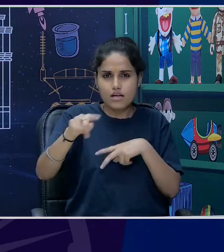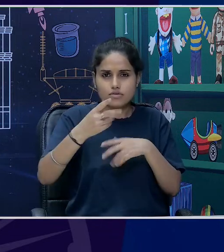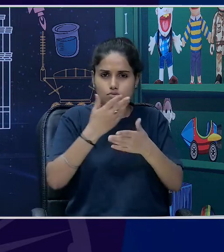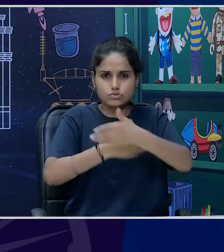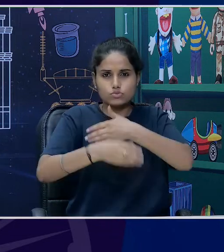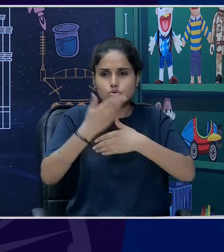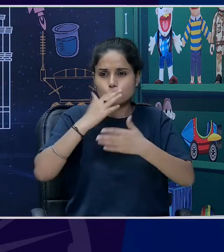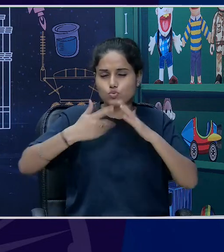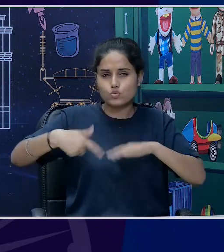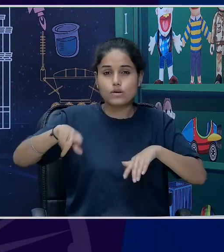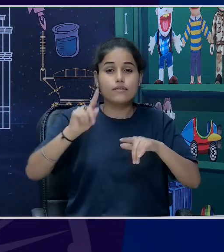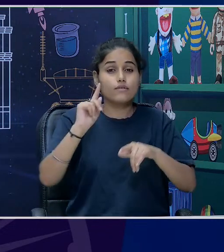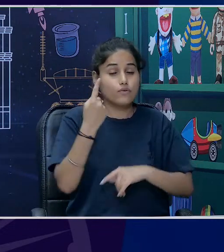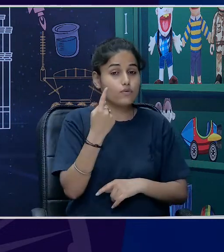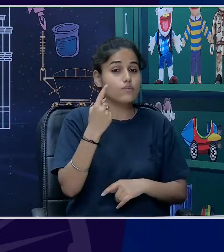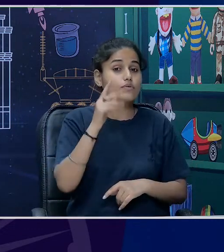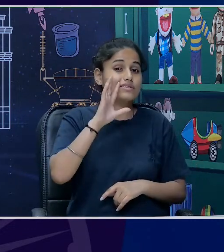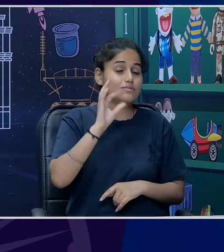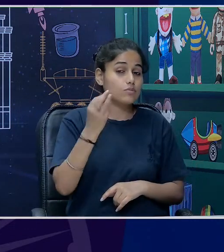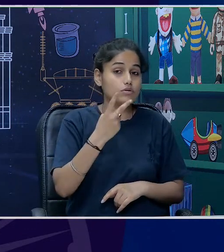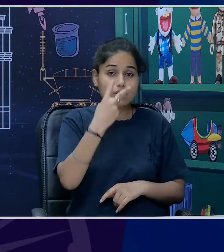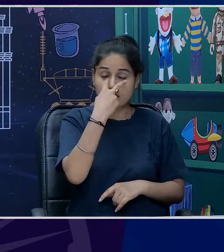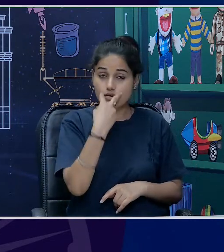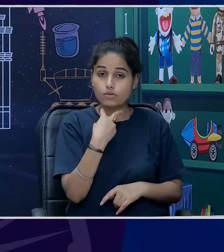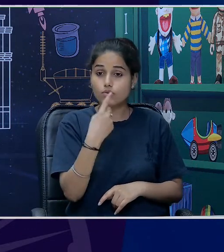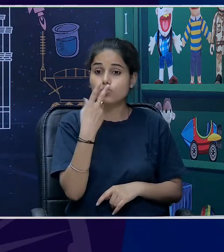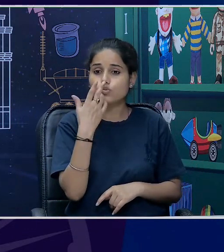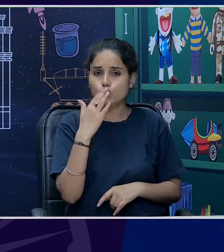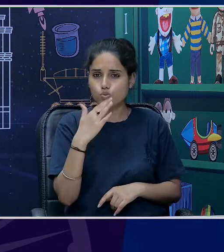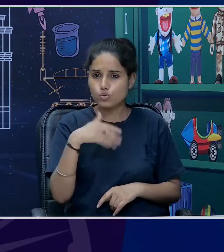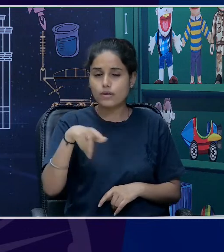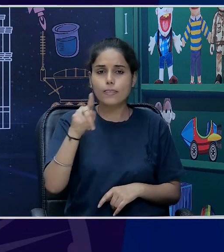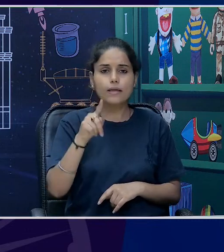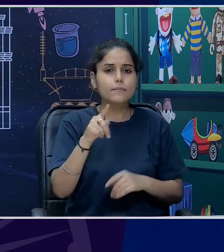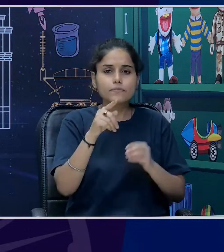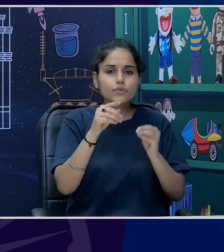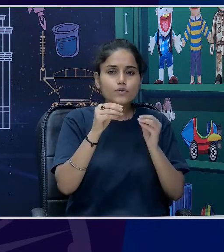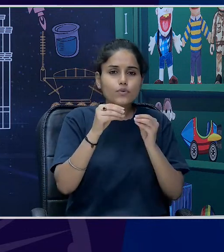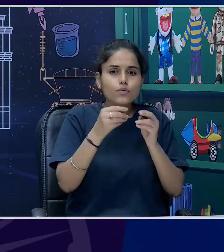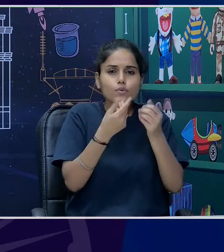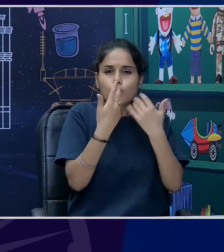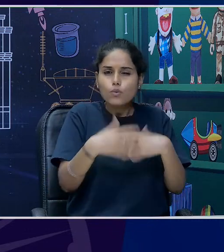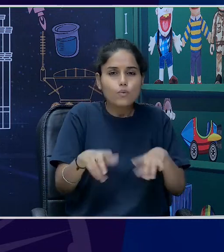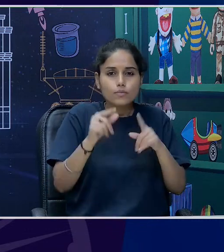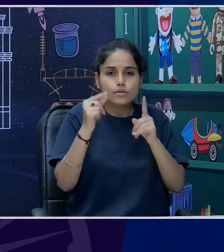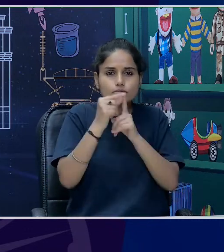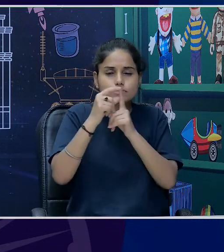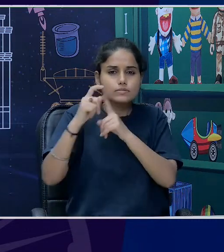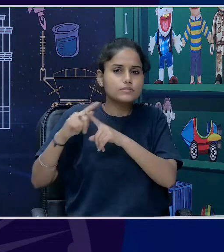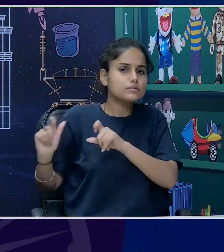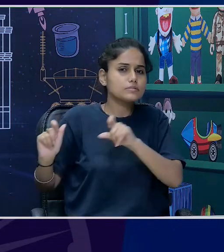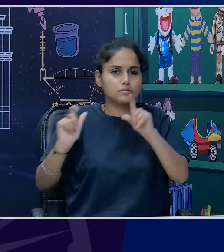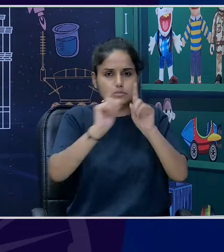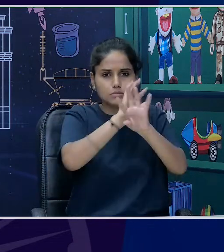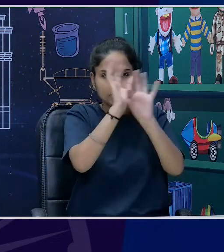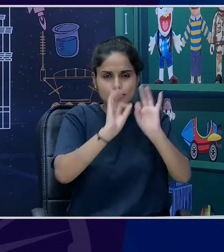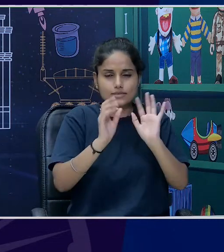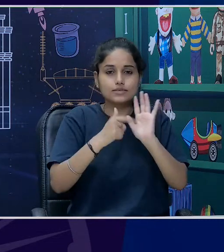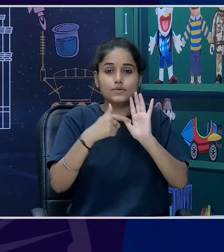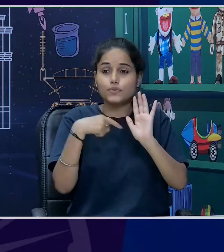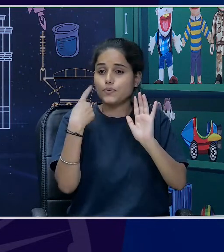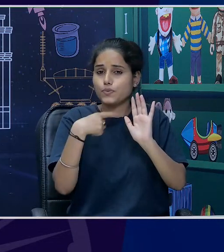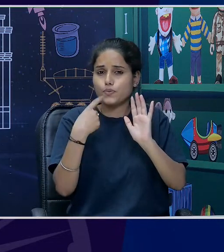So, for the visual learners, those who learn by seeing, the presentation was there. For the learners